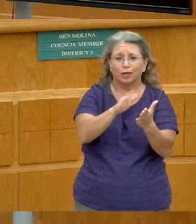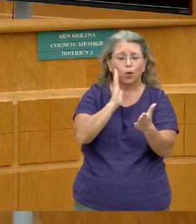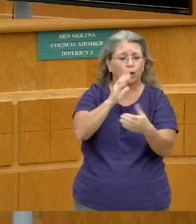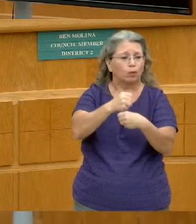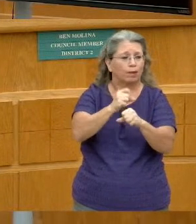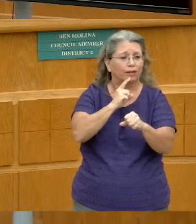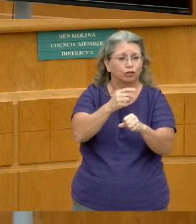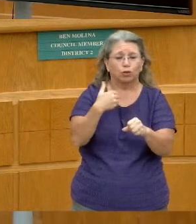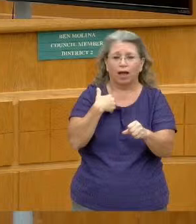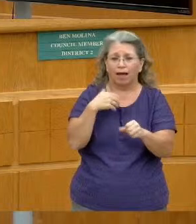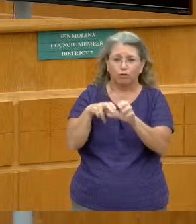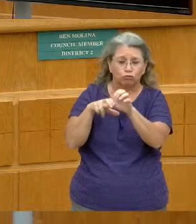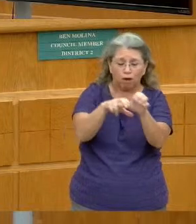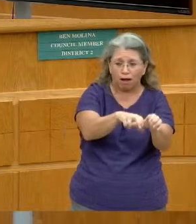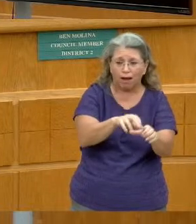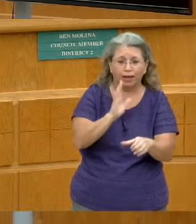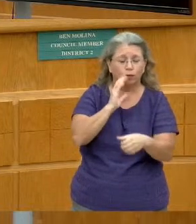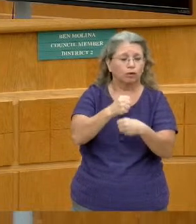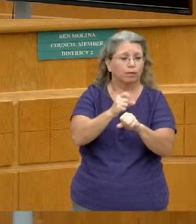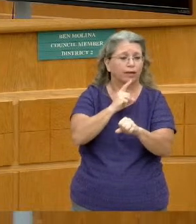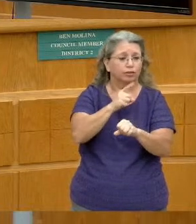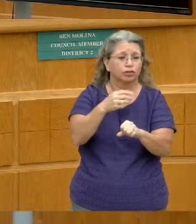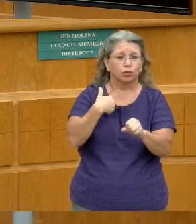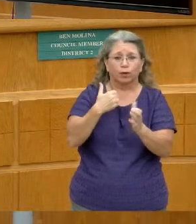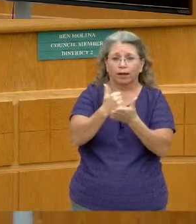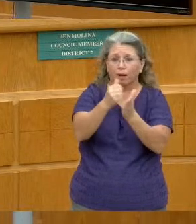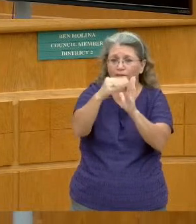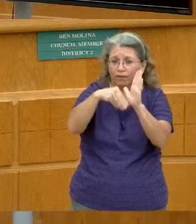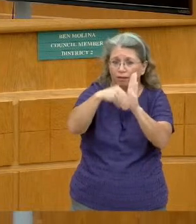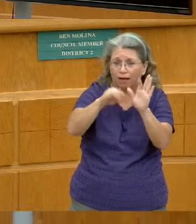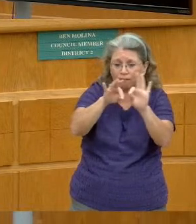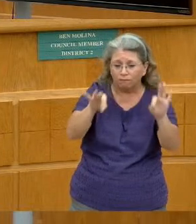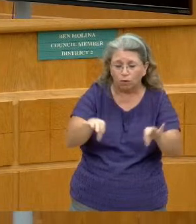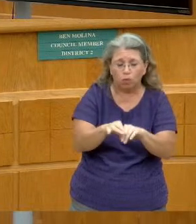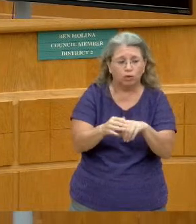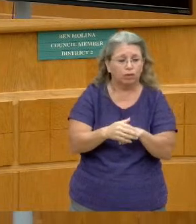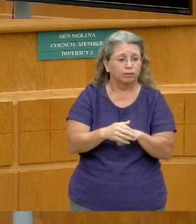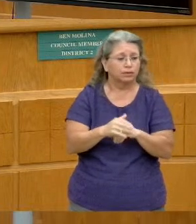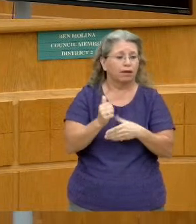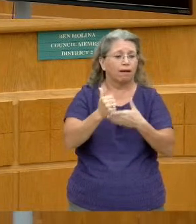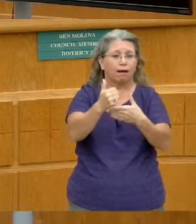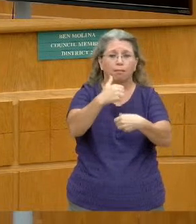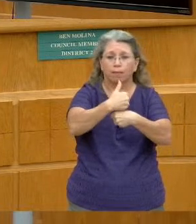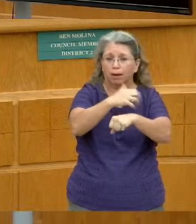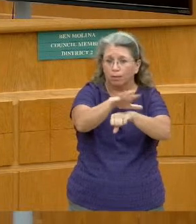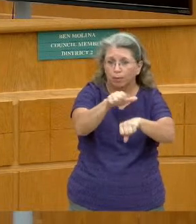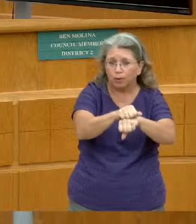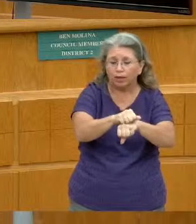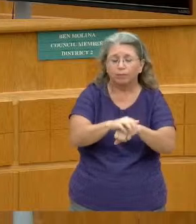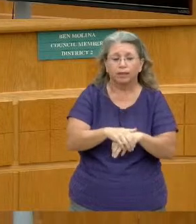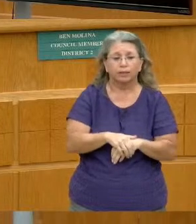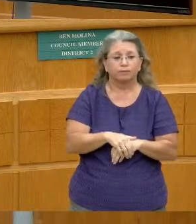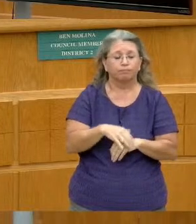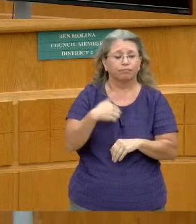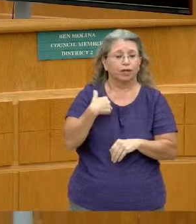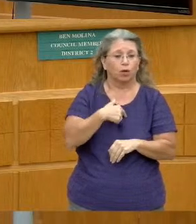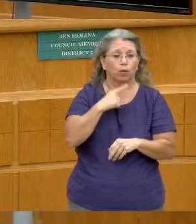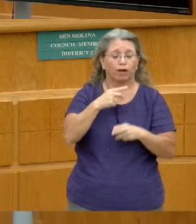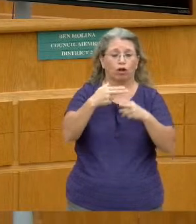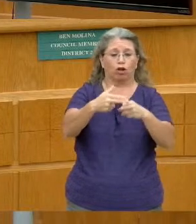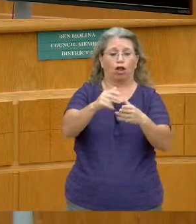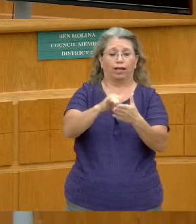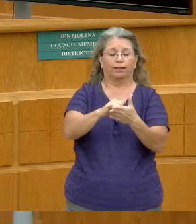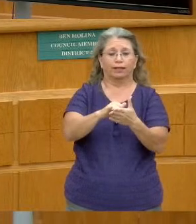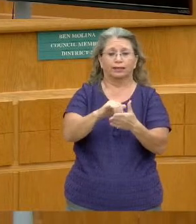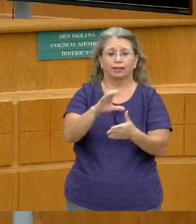you. We're going to make sure that we help you with the forms and that we help you with the appointment. And we've called this